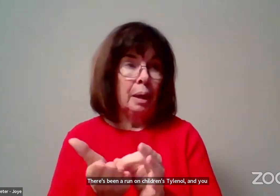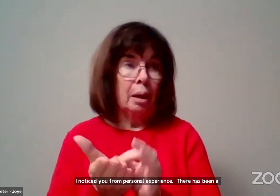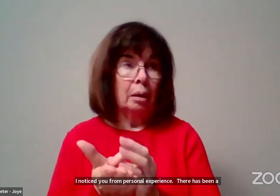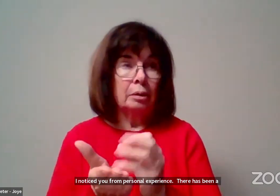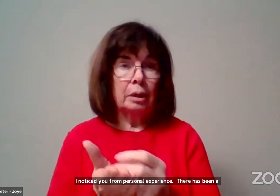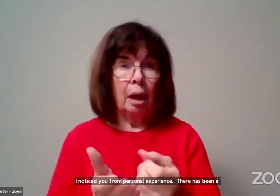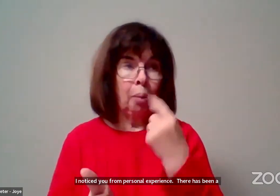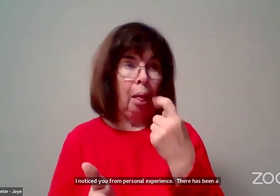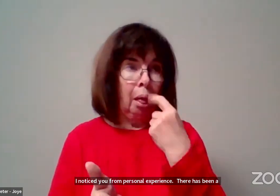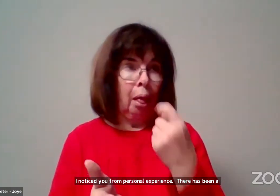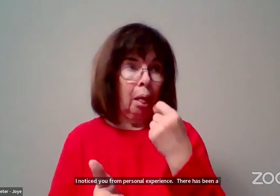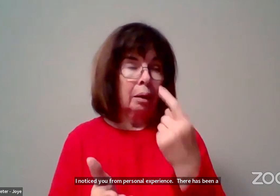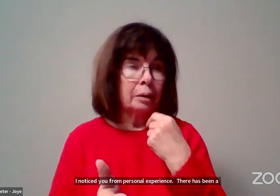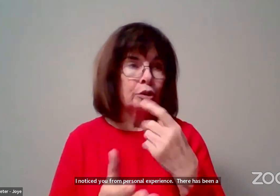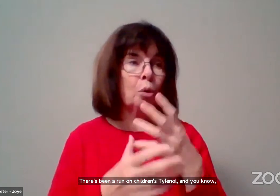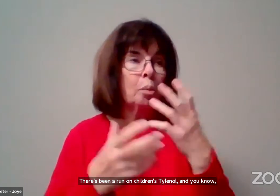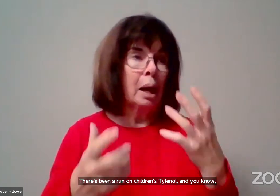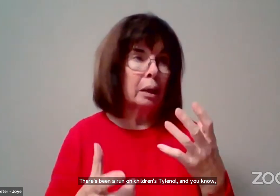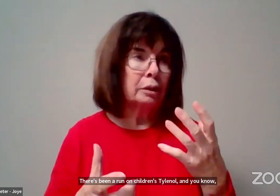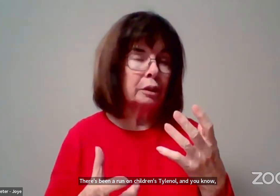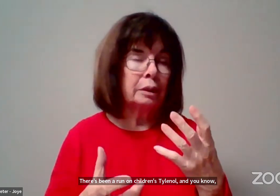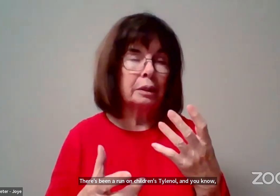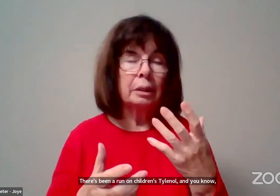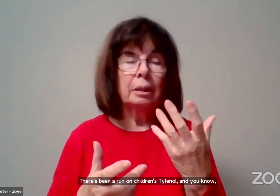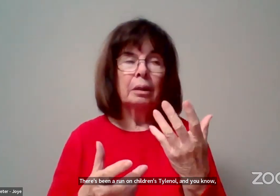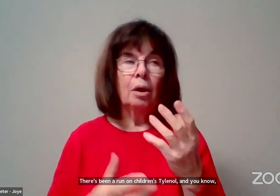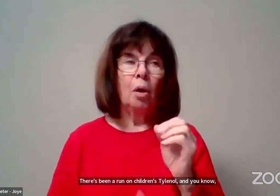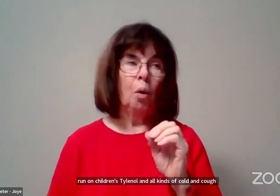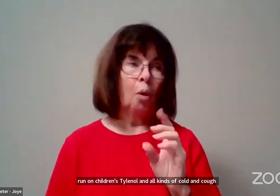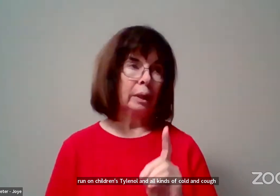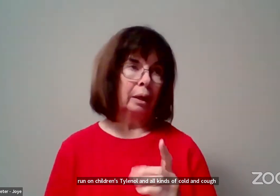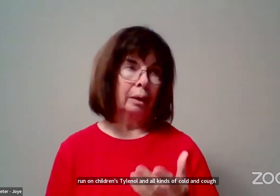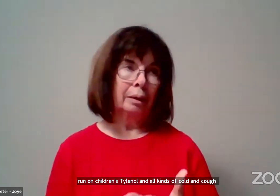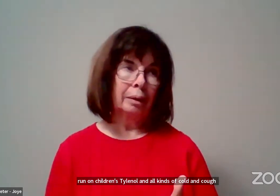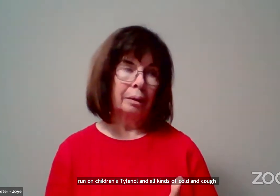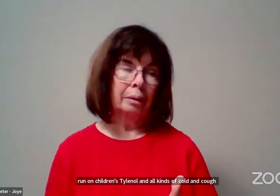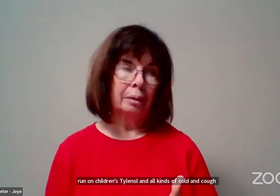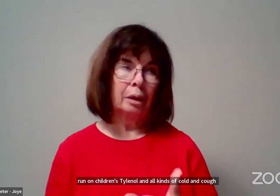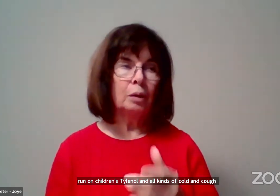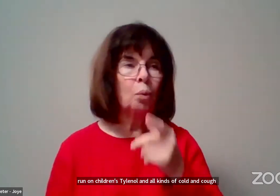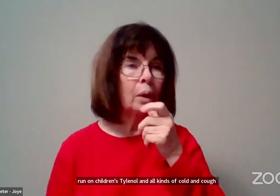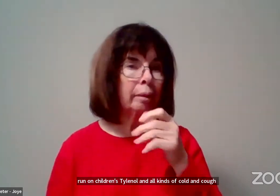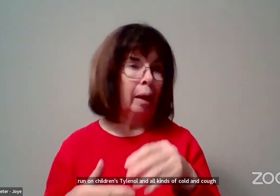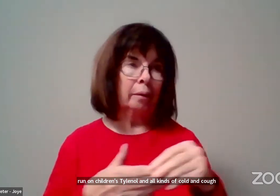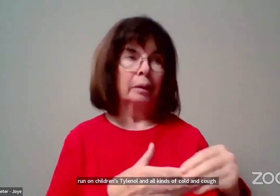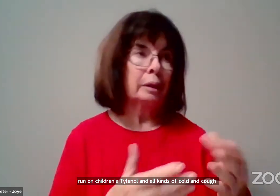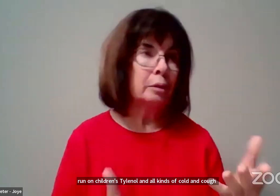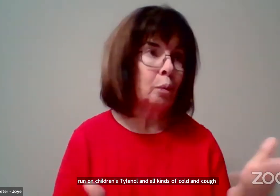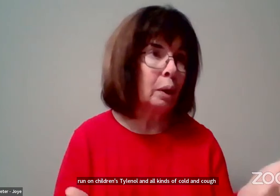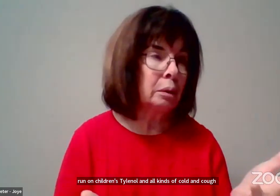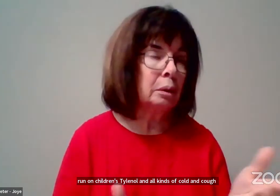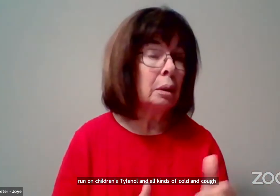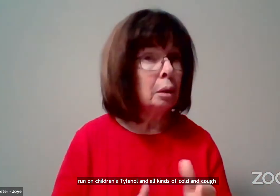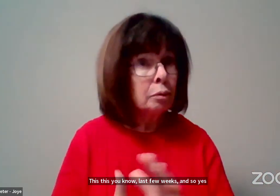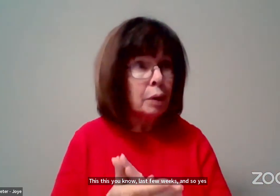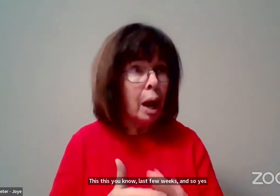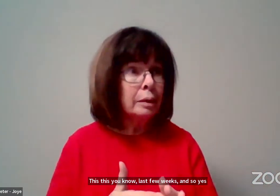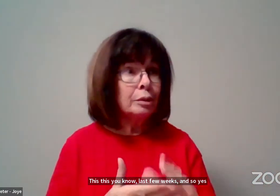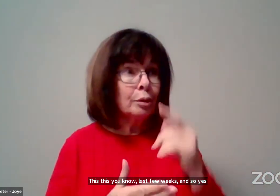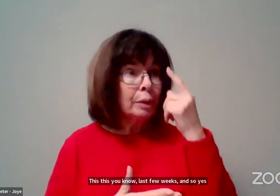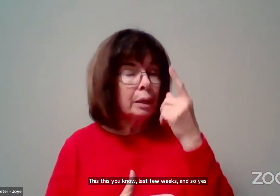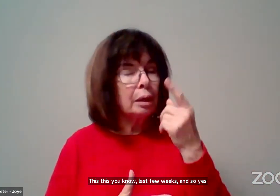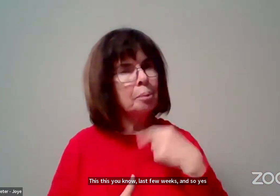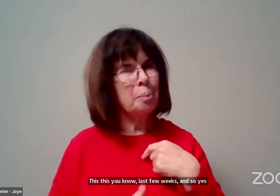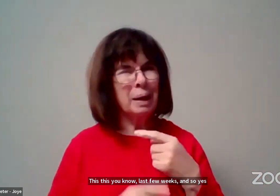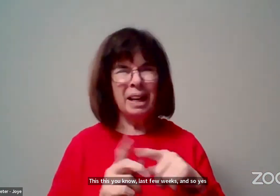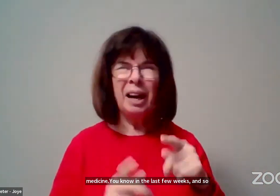overdose, and the legal representation which that could lead to. Although it's nice to think about it, I would be